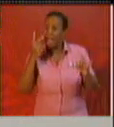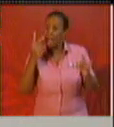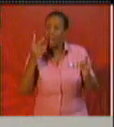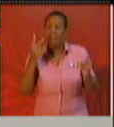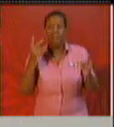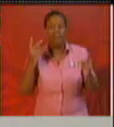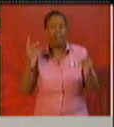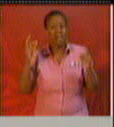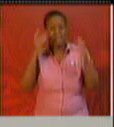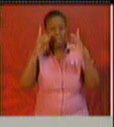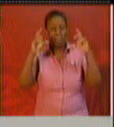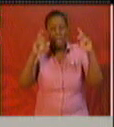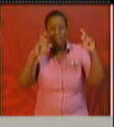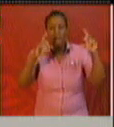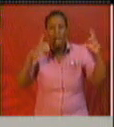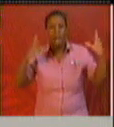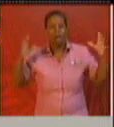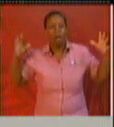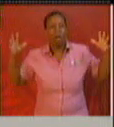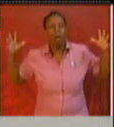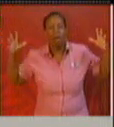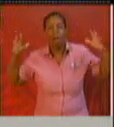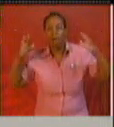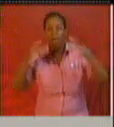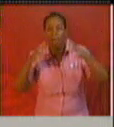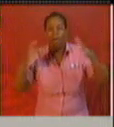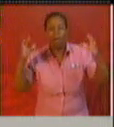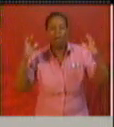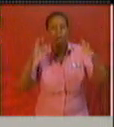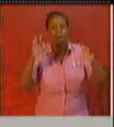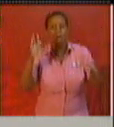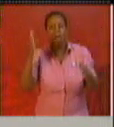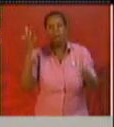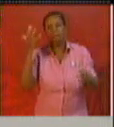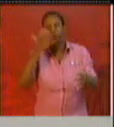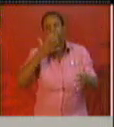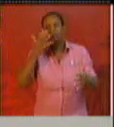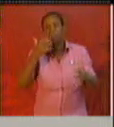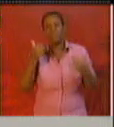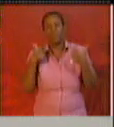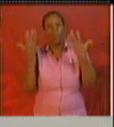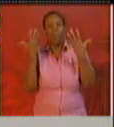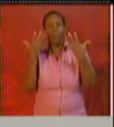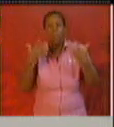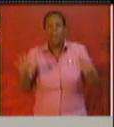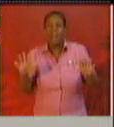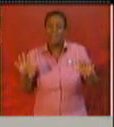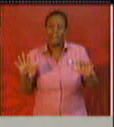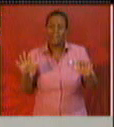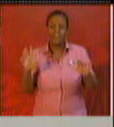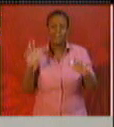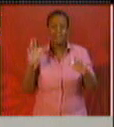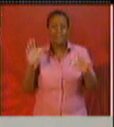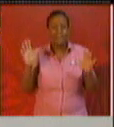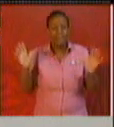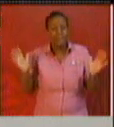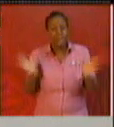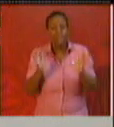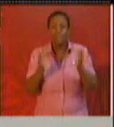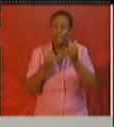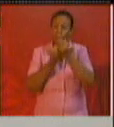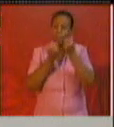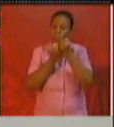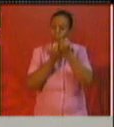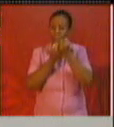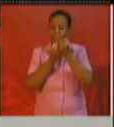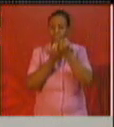taken. We do want to encourage anybody that is continuing to participate in activities along these lines to follow those guidelines